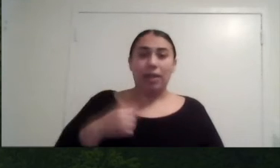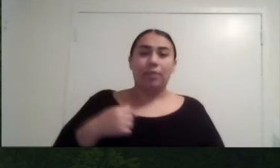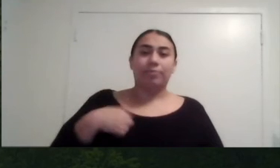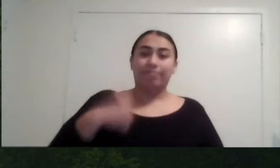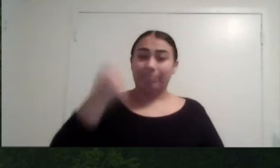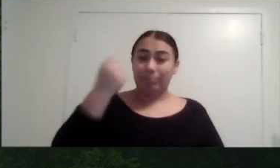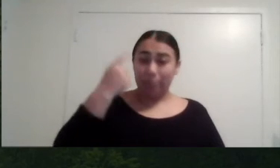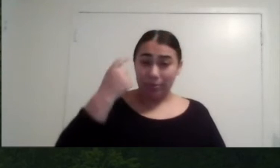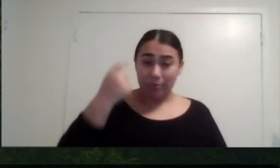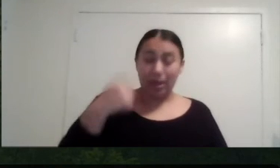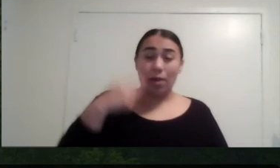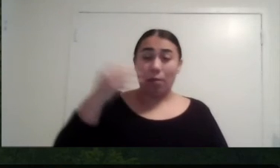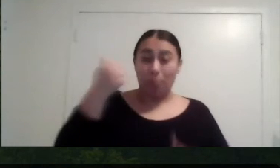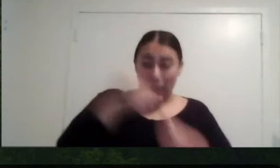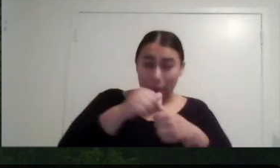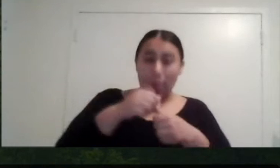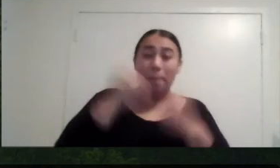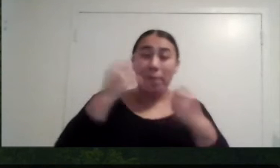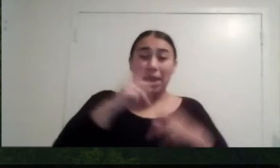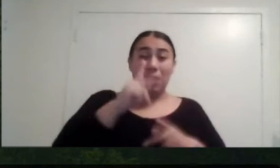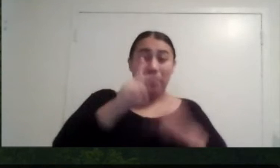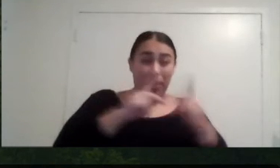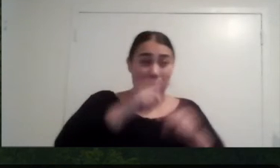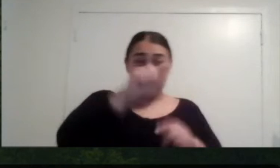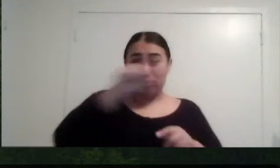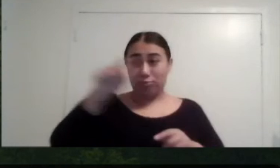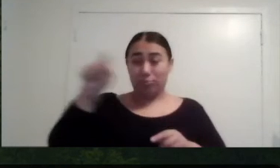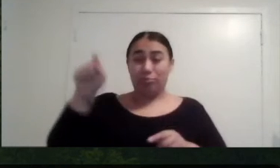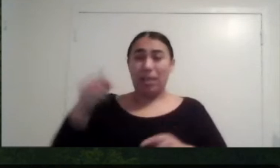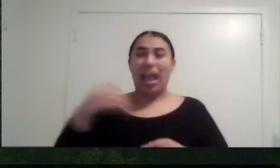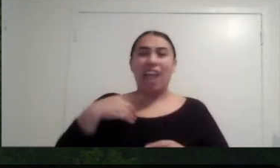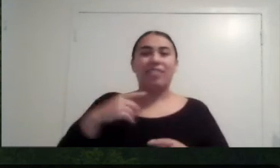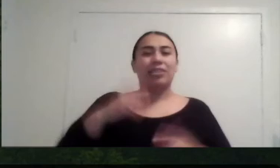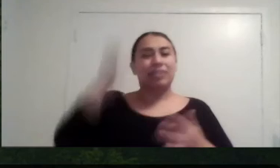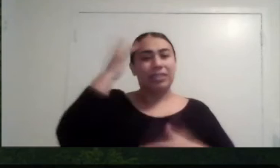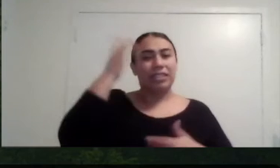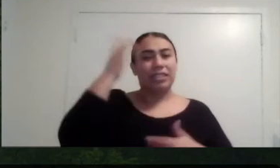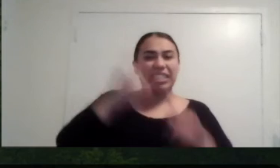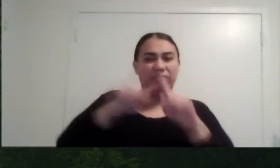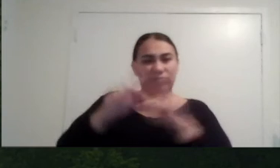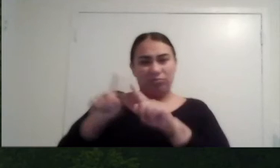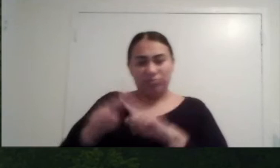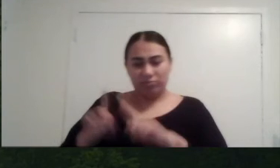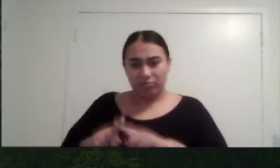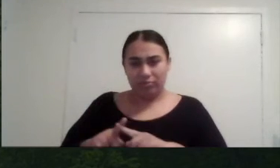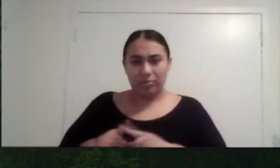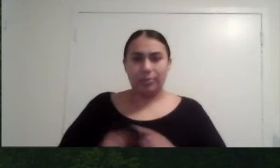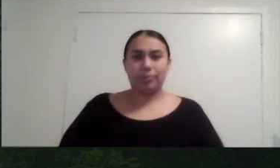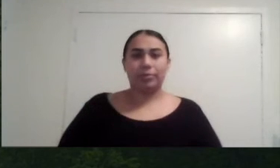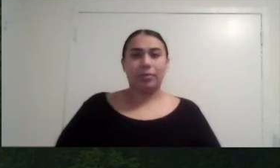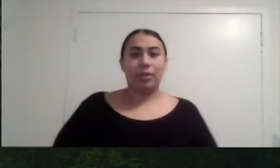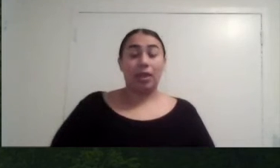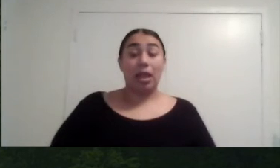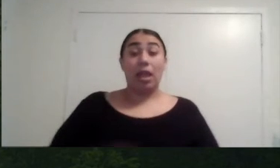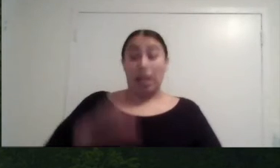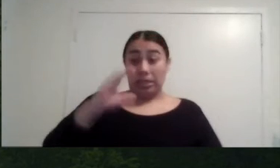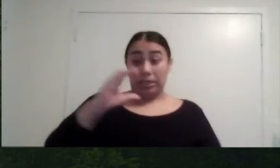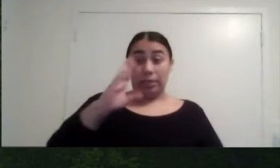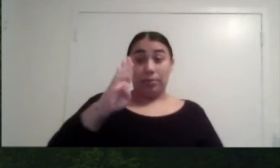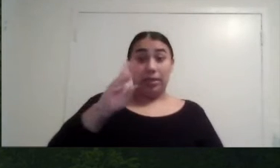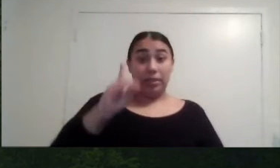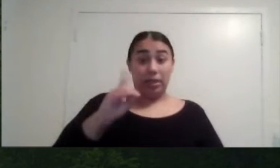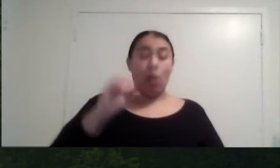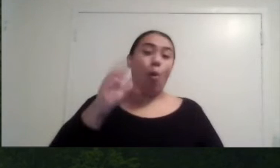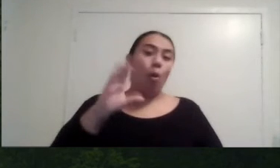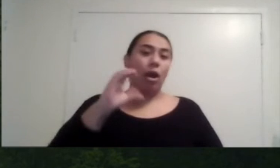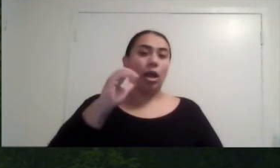experts advise patients to find ways to relieve stress or eat healthier to reduce their blood pressure. Medical cannabis could certainly help with